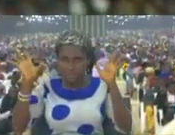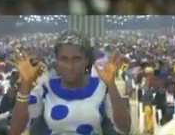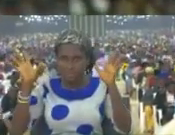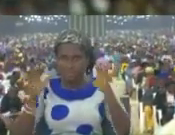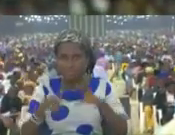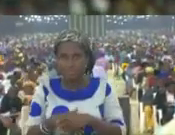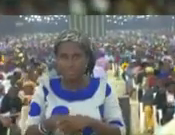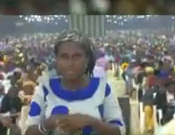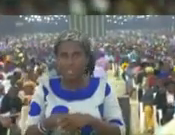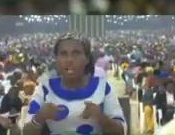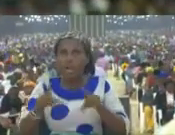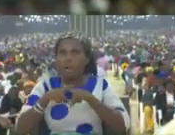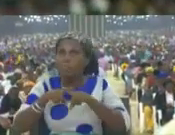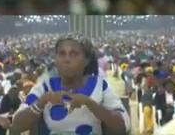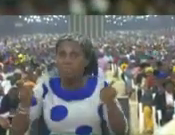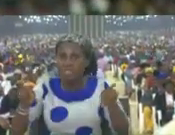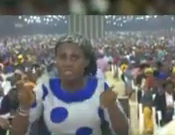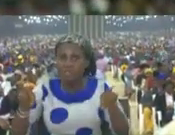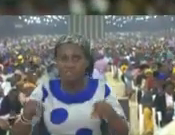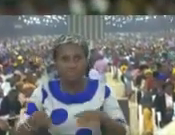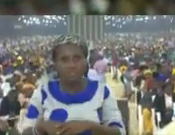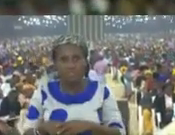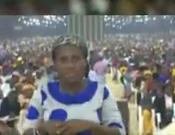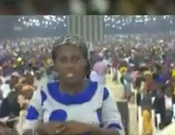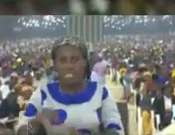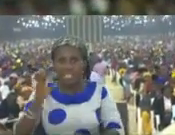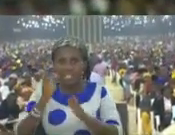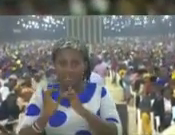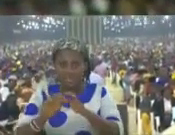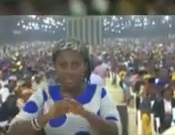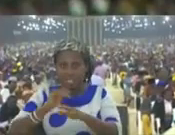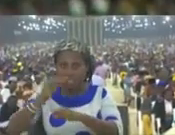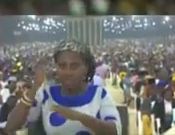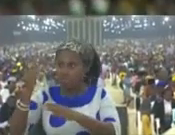But as long as the sun rises after that,